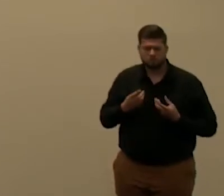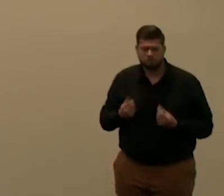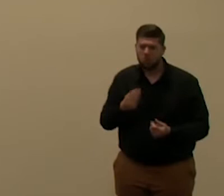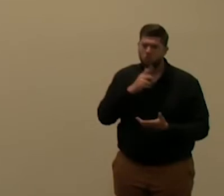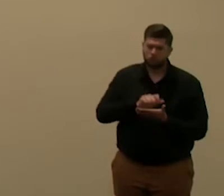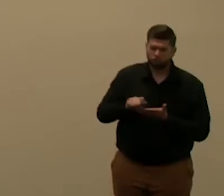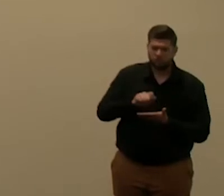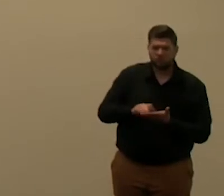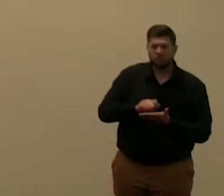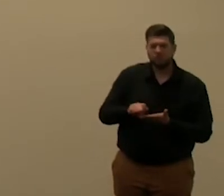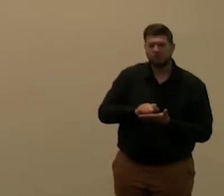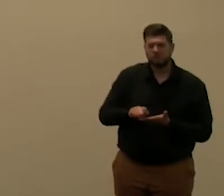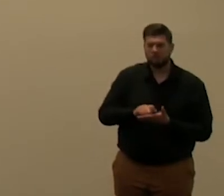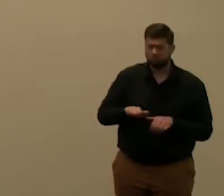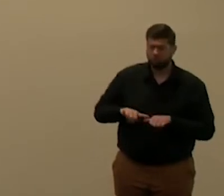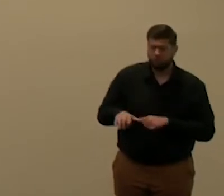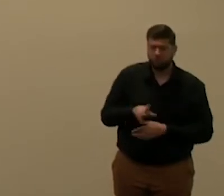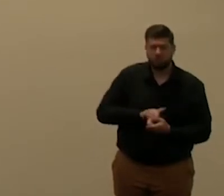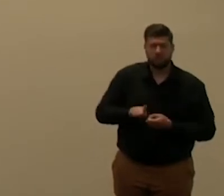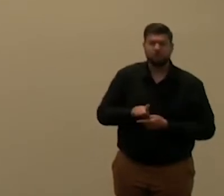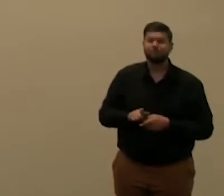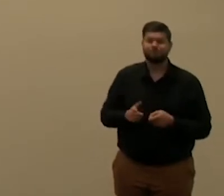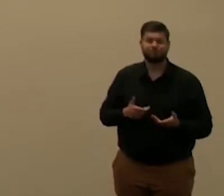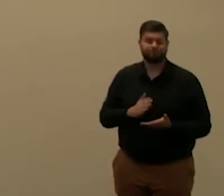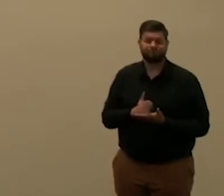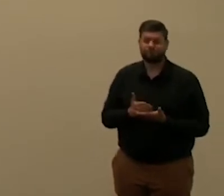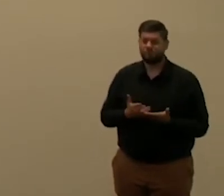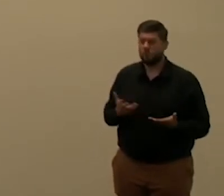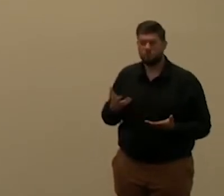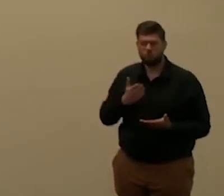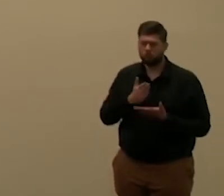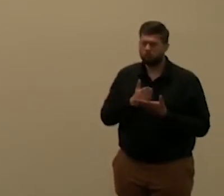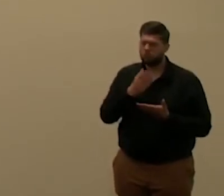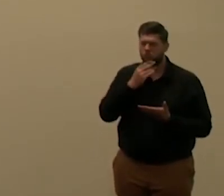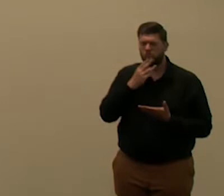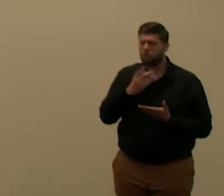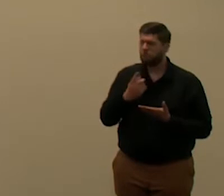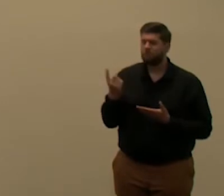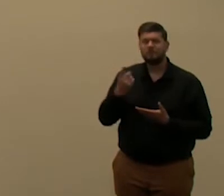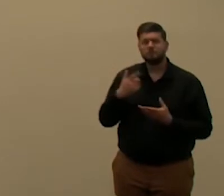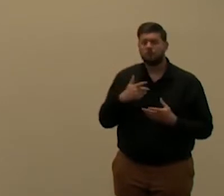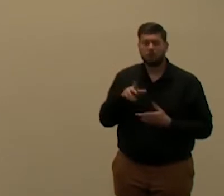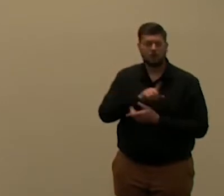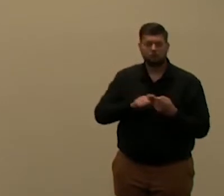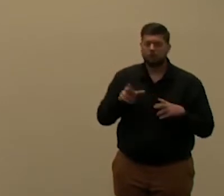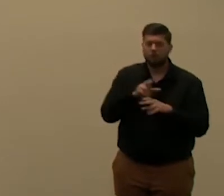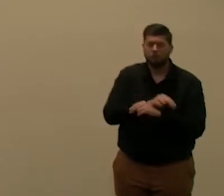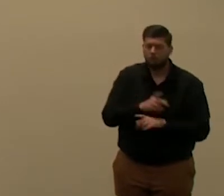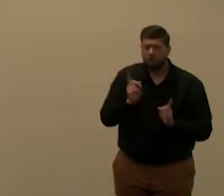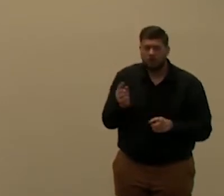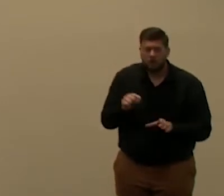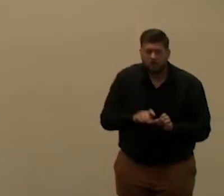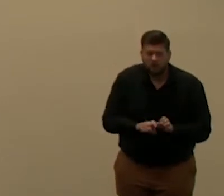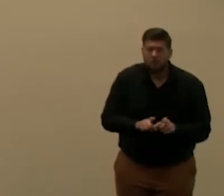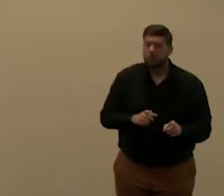notes. And yeah, it's just really useful for people who couldn't be in the meeting, for example. They